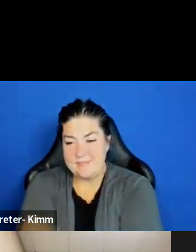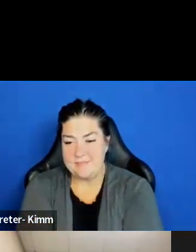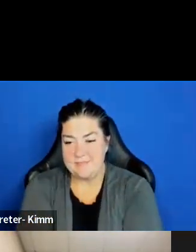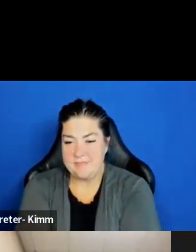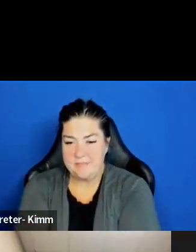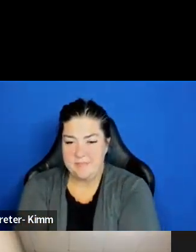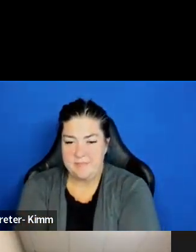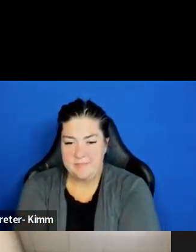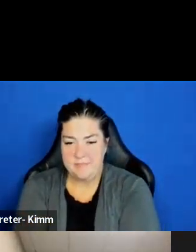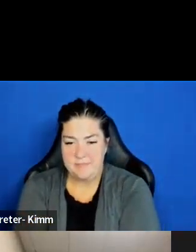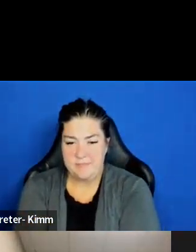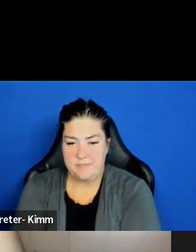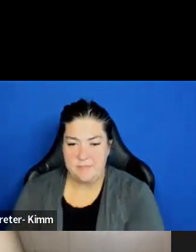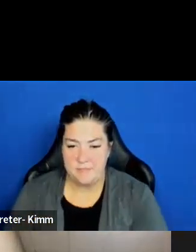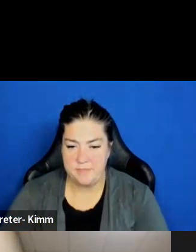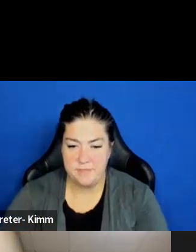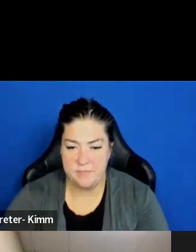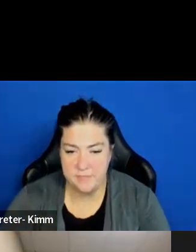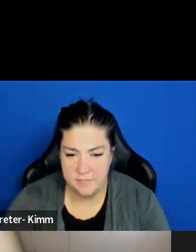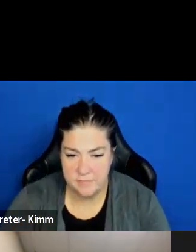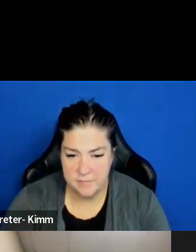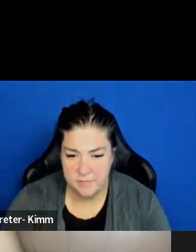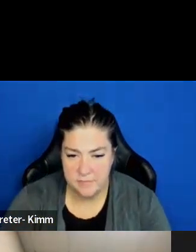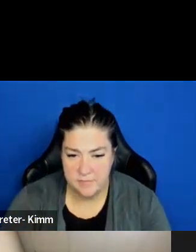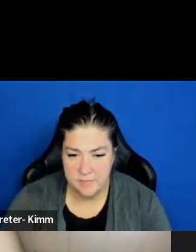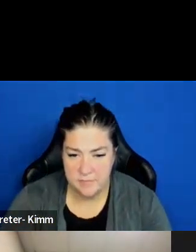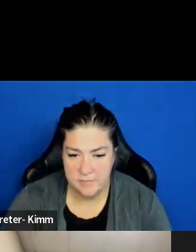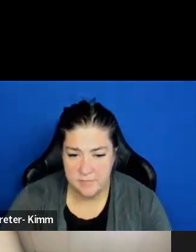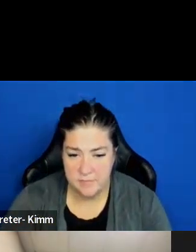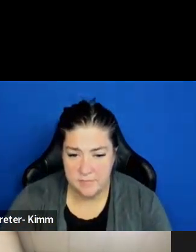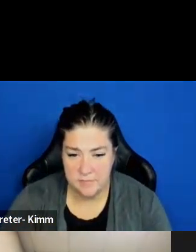All right, well, we are gonna